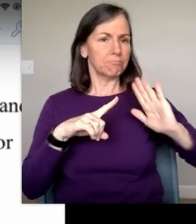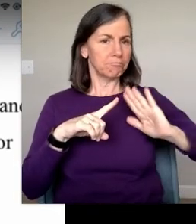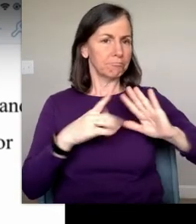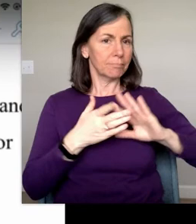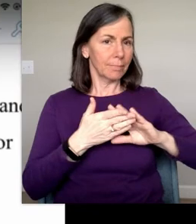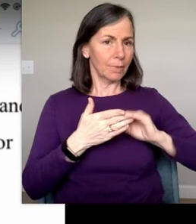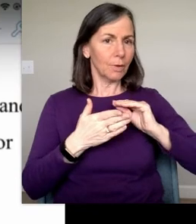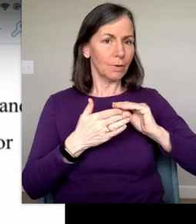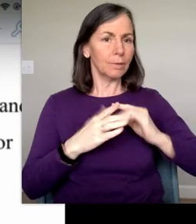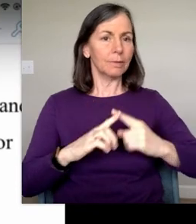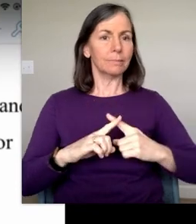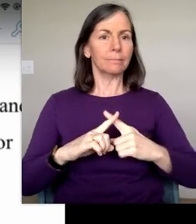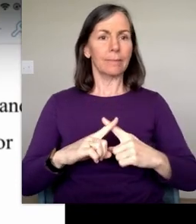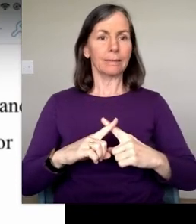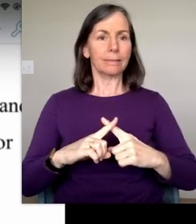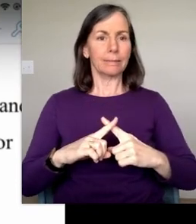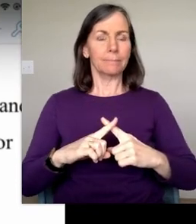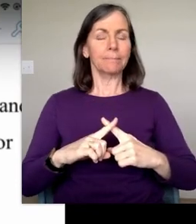We need to